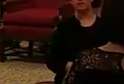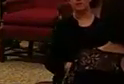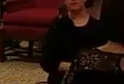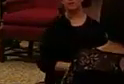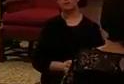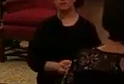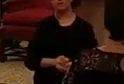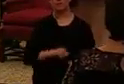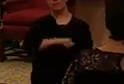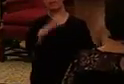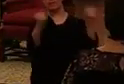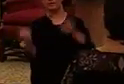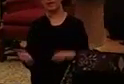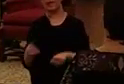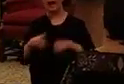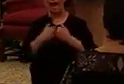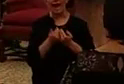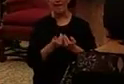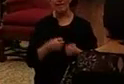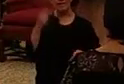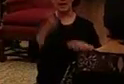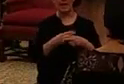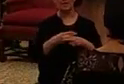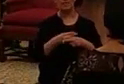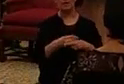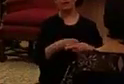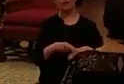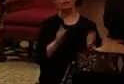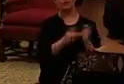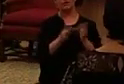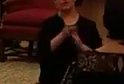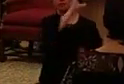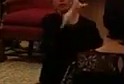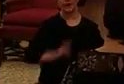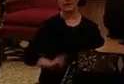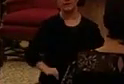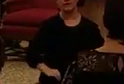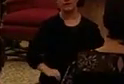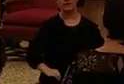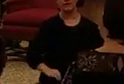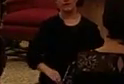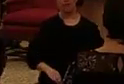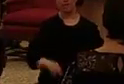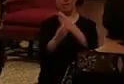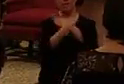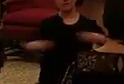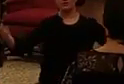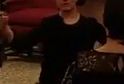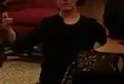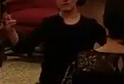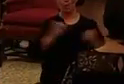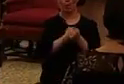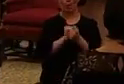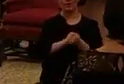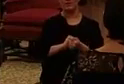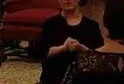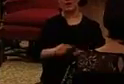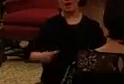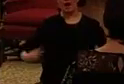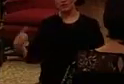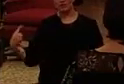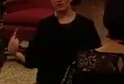And then he said, be baptized, how? In the name of Jesus Christ, for the remission or the washing away